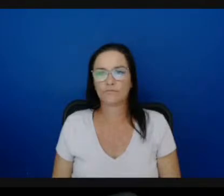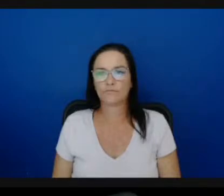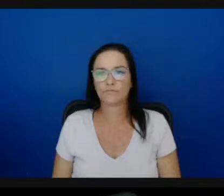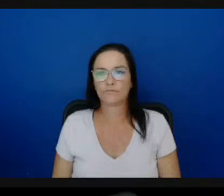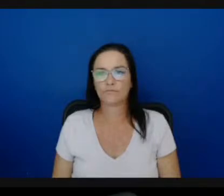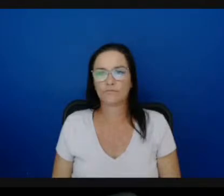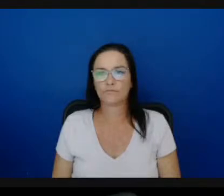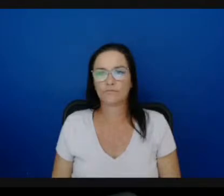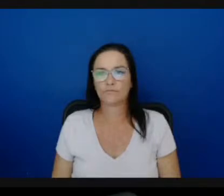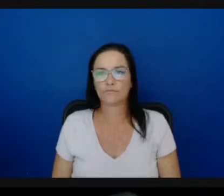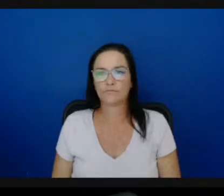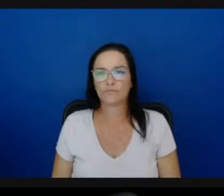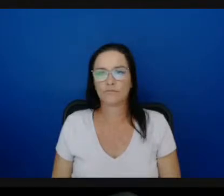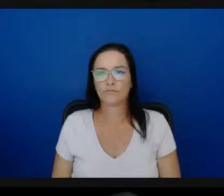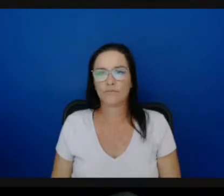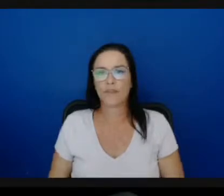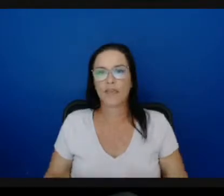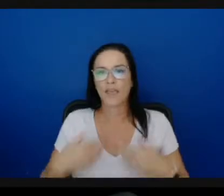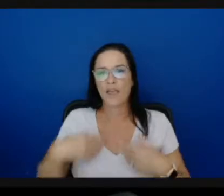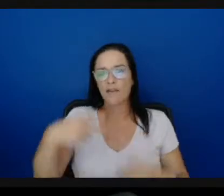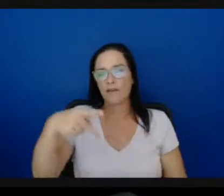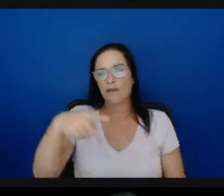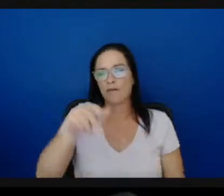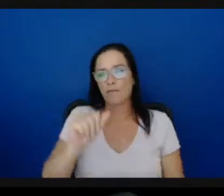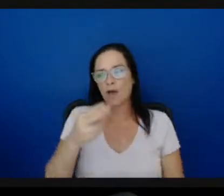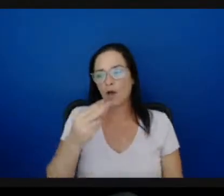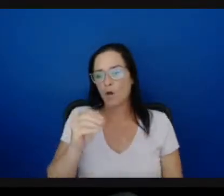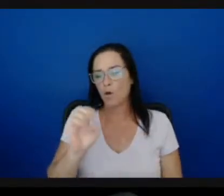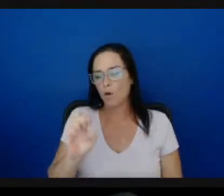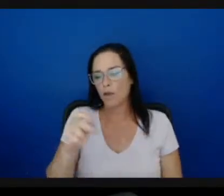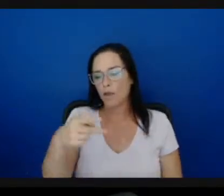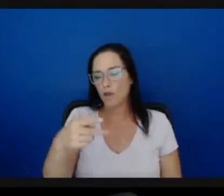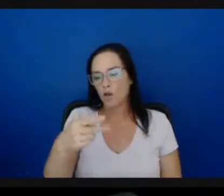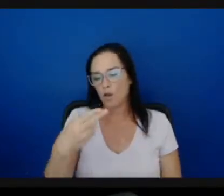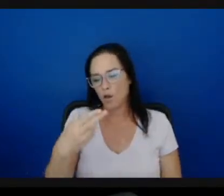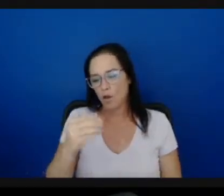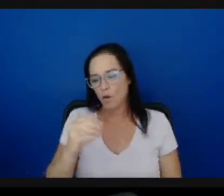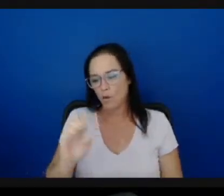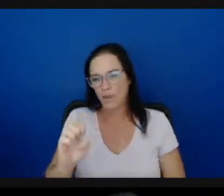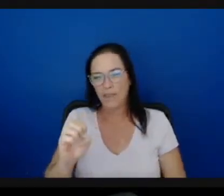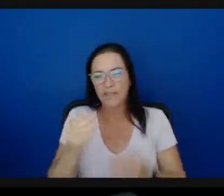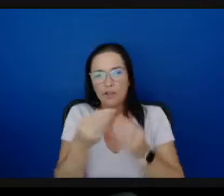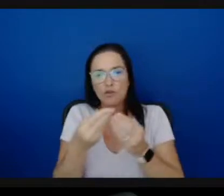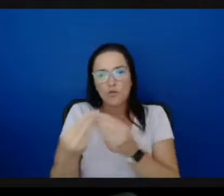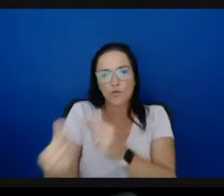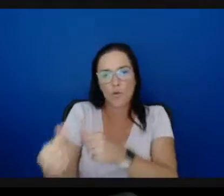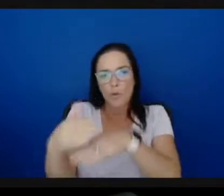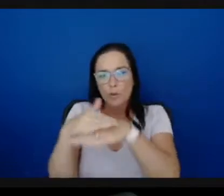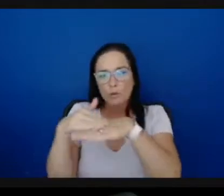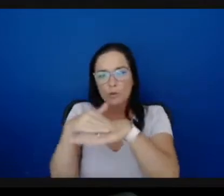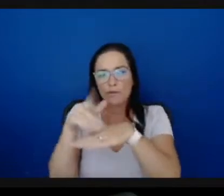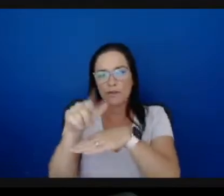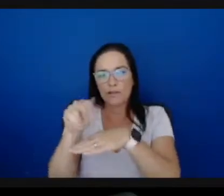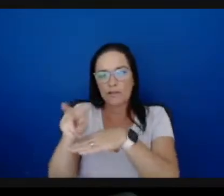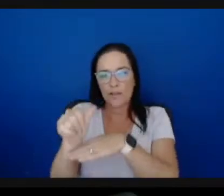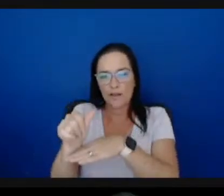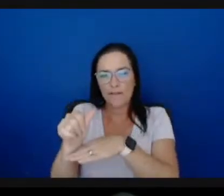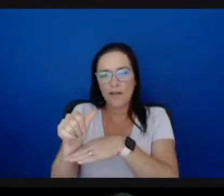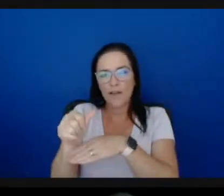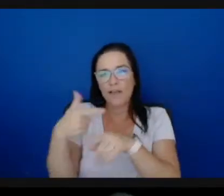A small flow of pahoehoe, the smooth-surfaced or ropey-surfaced lava, issues from a row of spatter